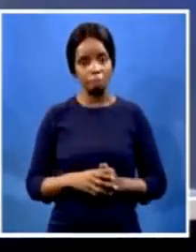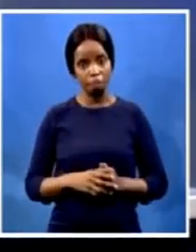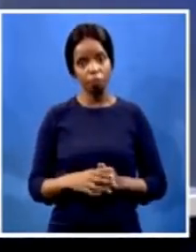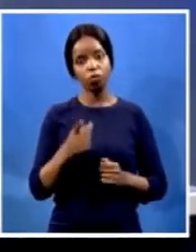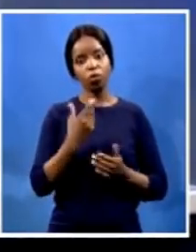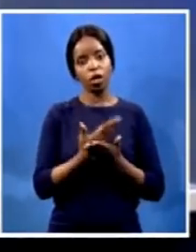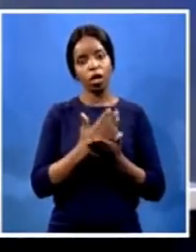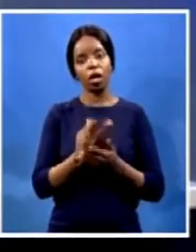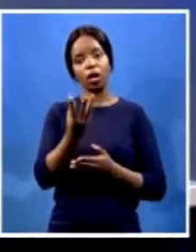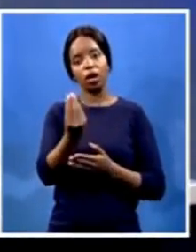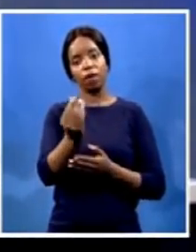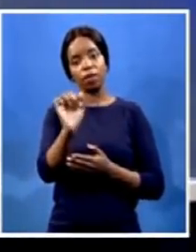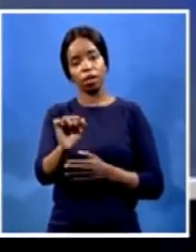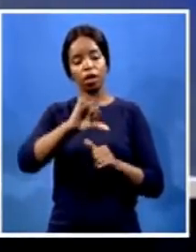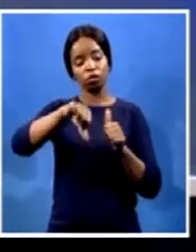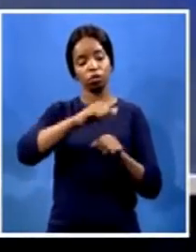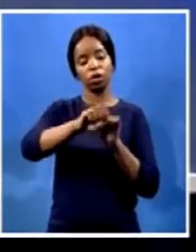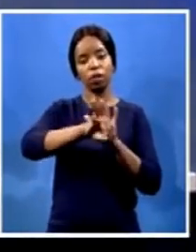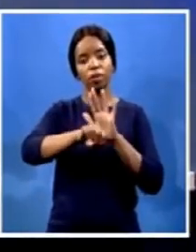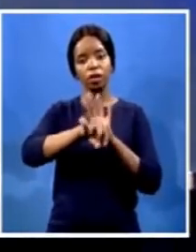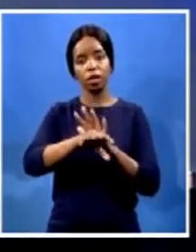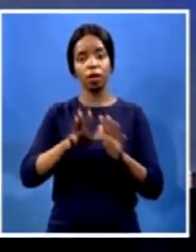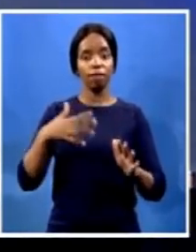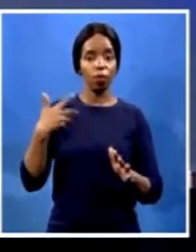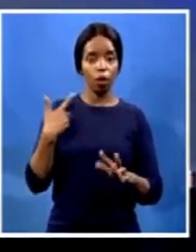So, that was IMASA Reusable